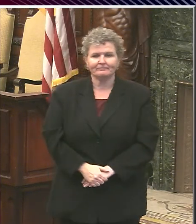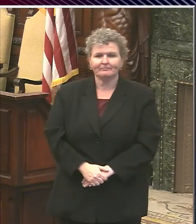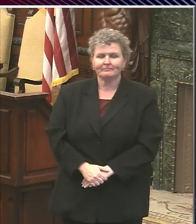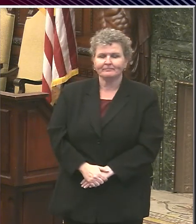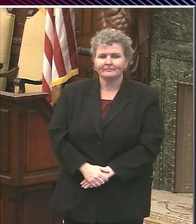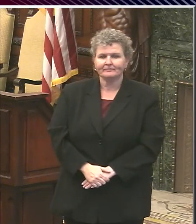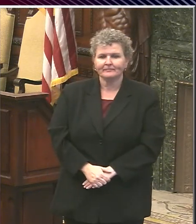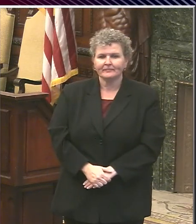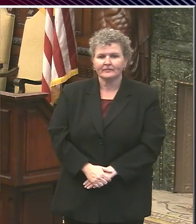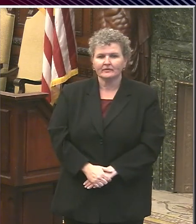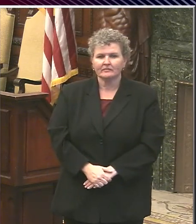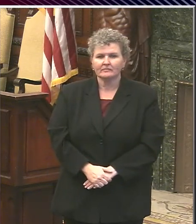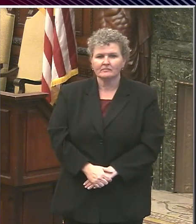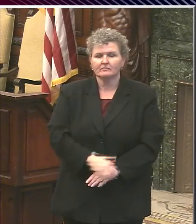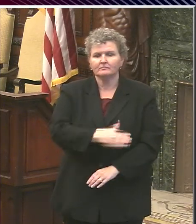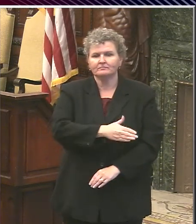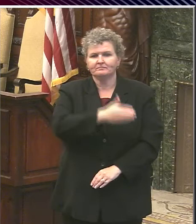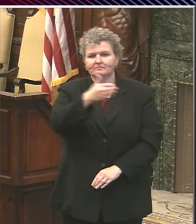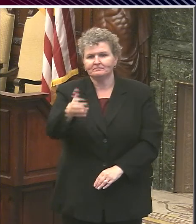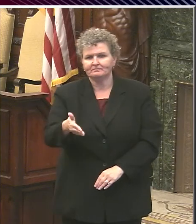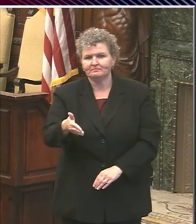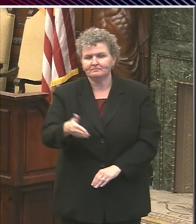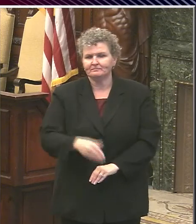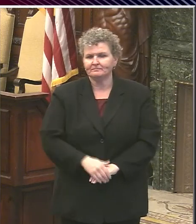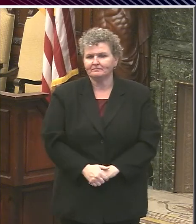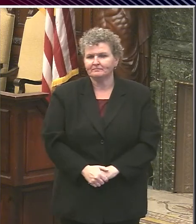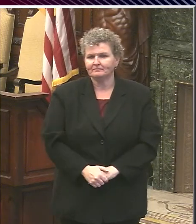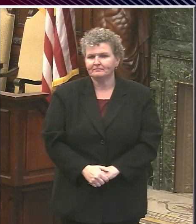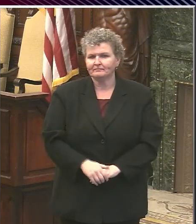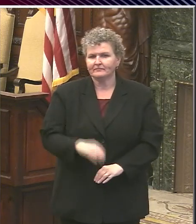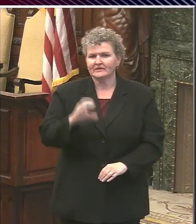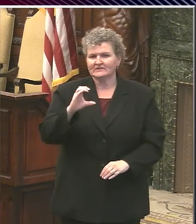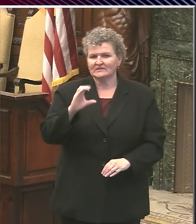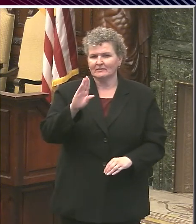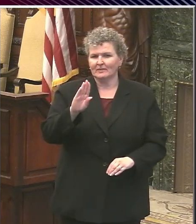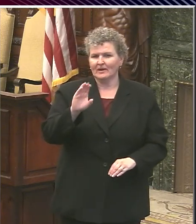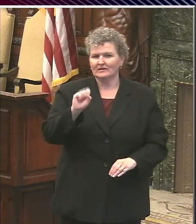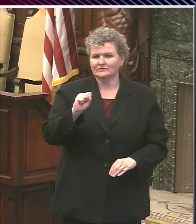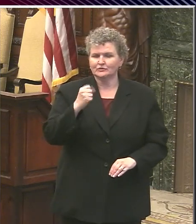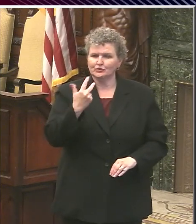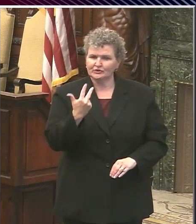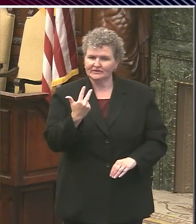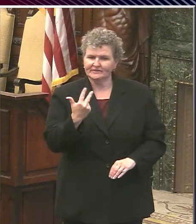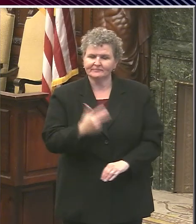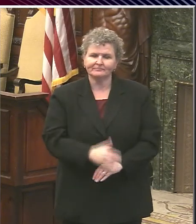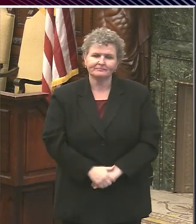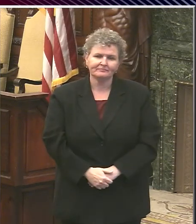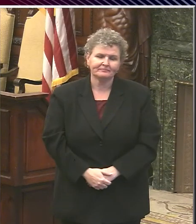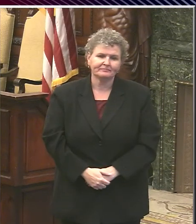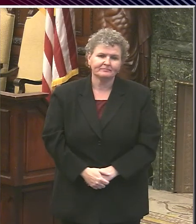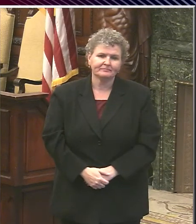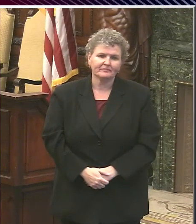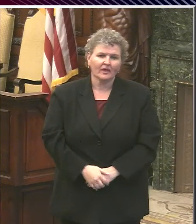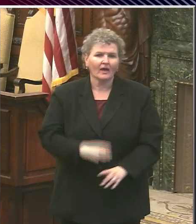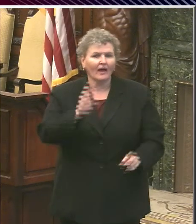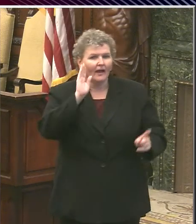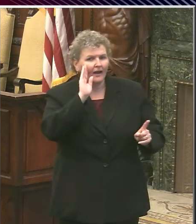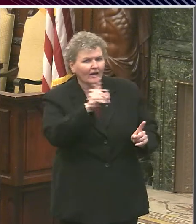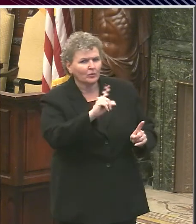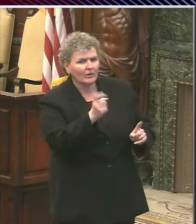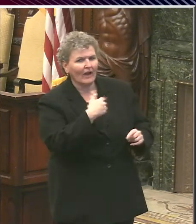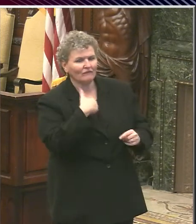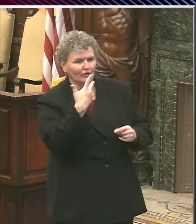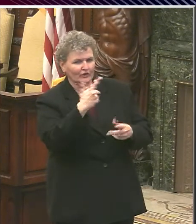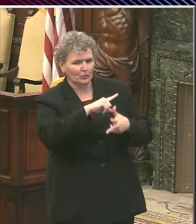Thanks, David. We're going to go to Manny Smith now at CBS 3. Hey, just 3 quick questions. I